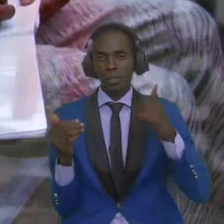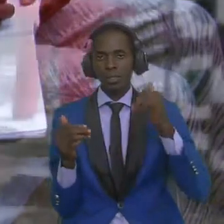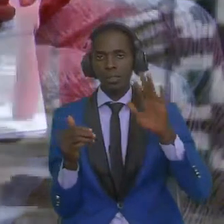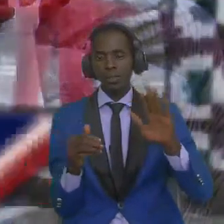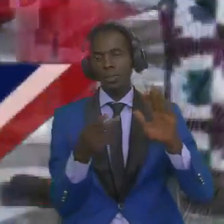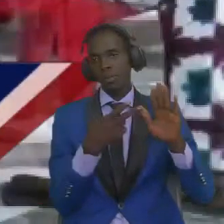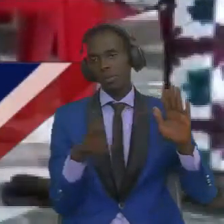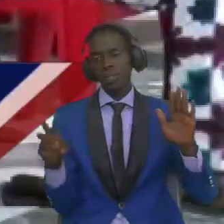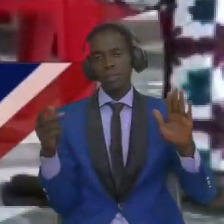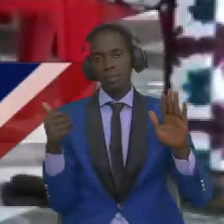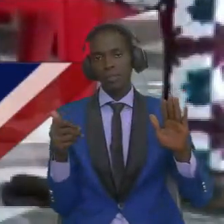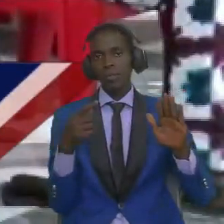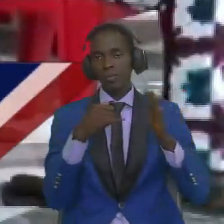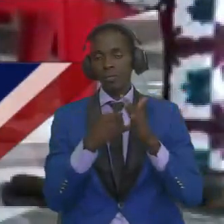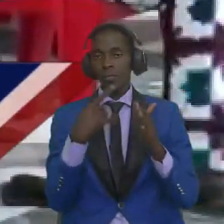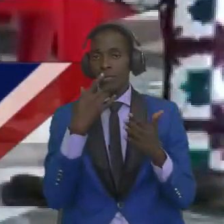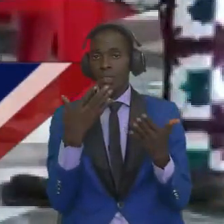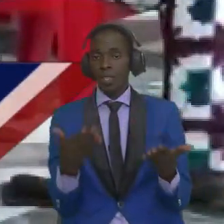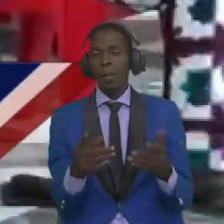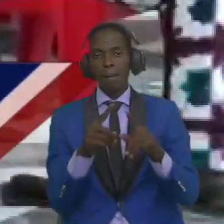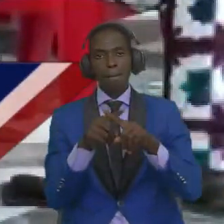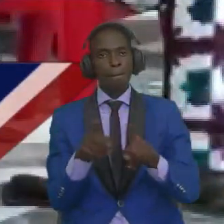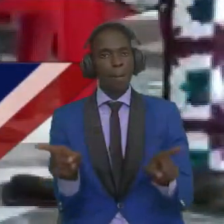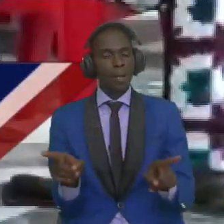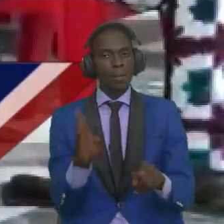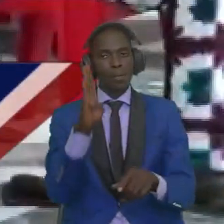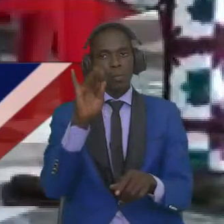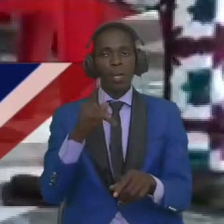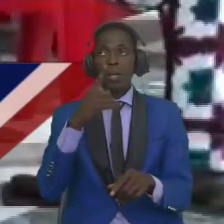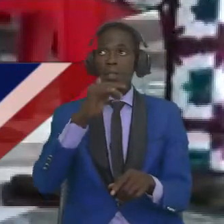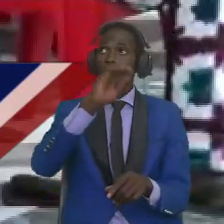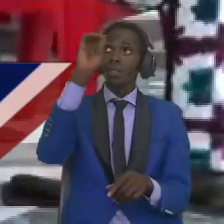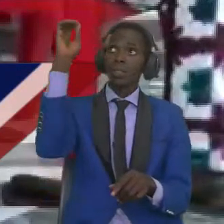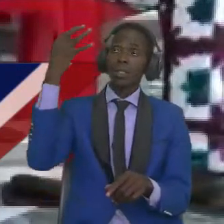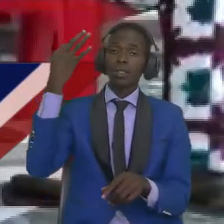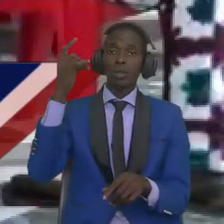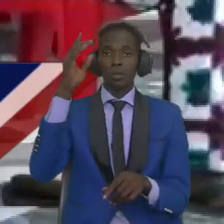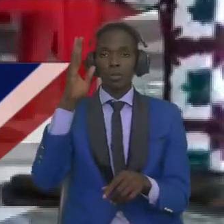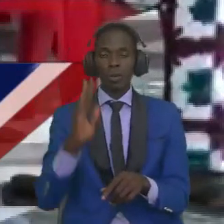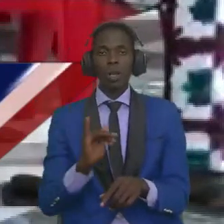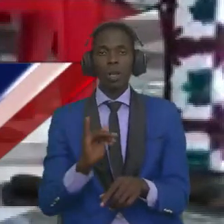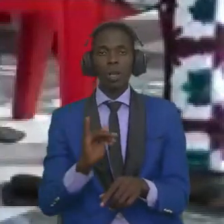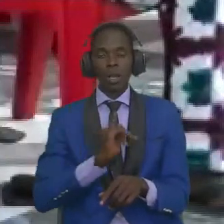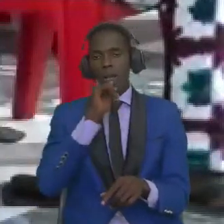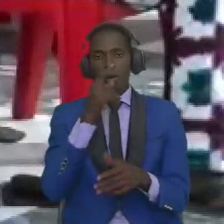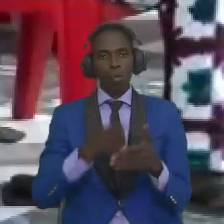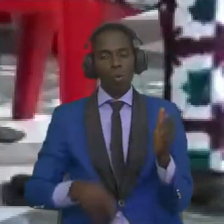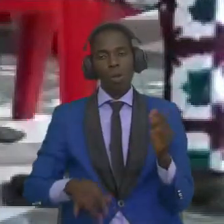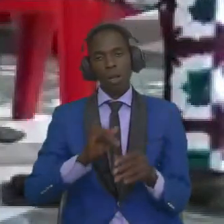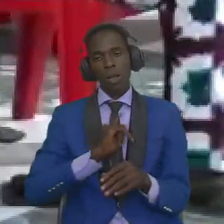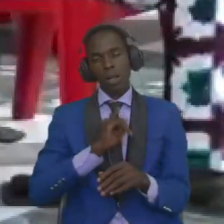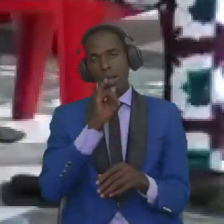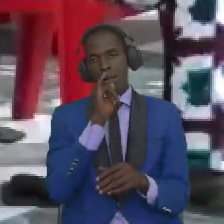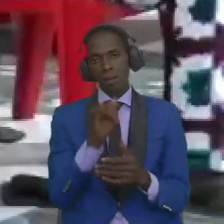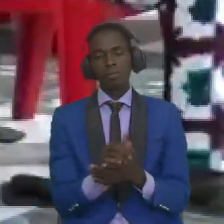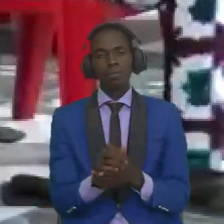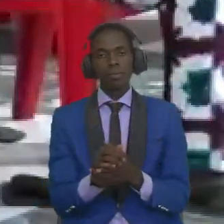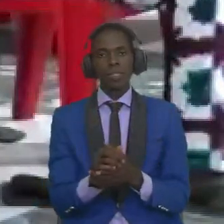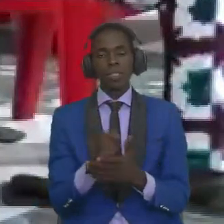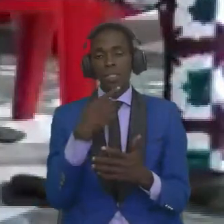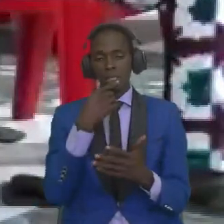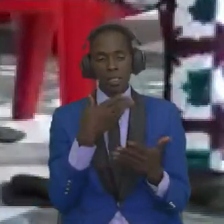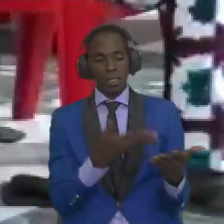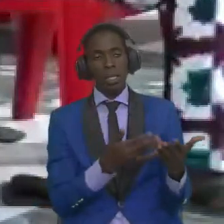it tells us, but by the grace of God, I am what I am. He says, I'm a